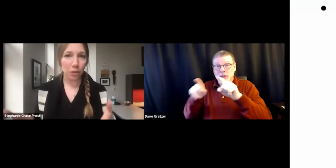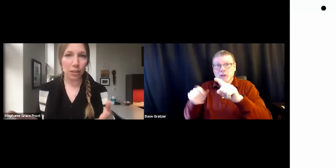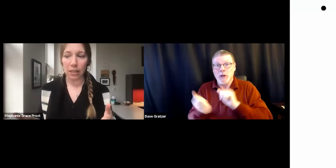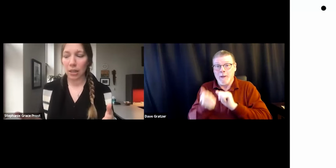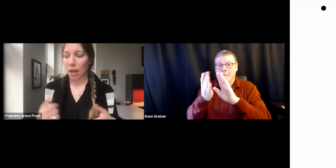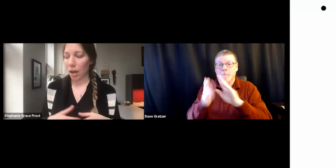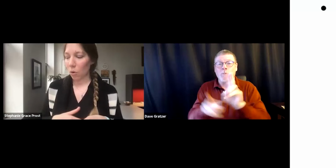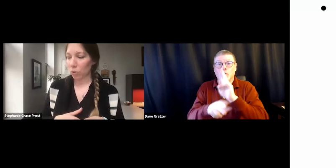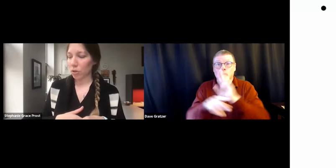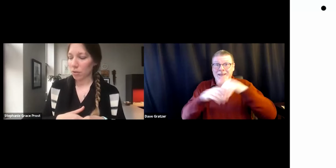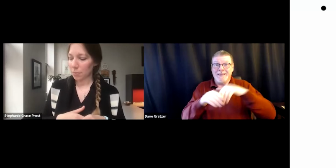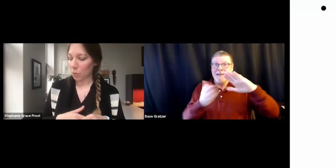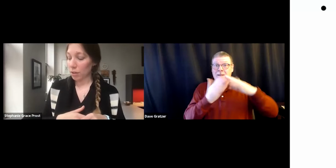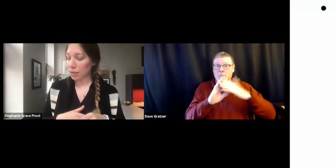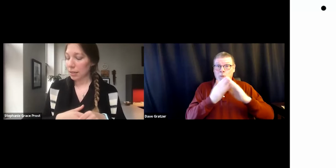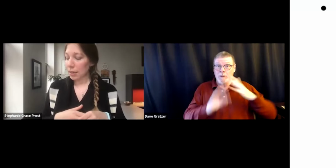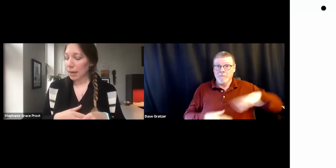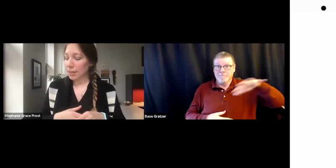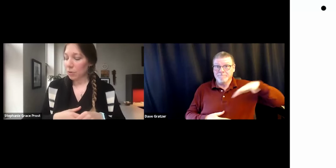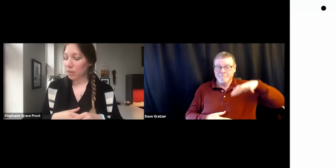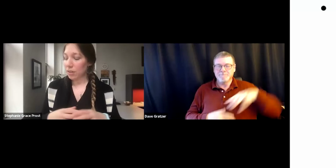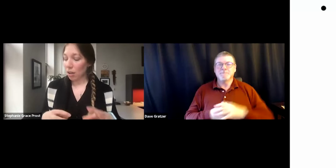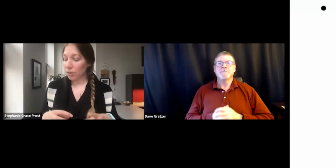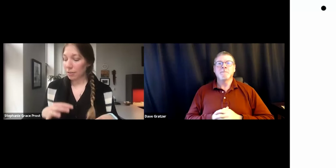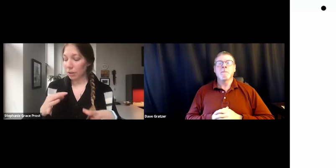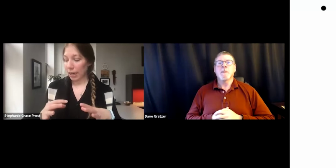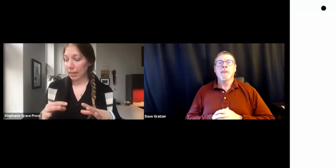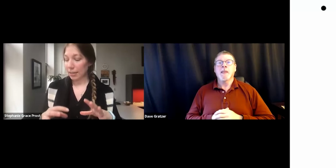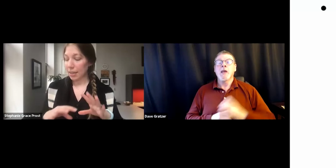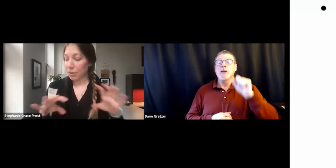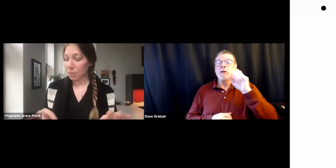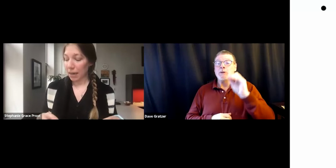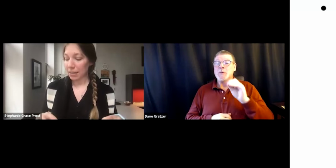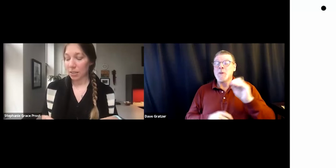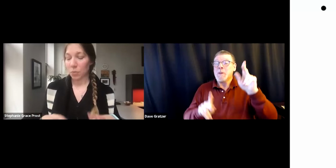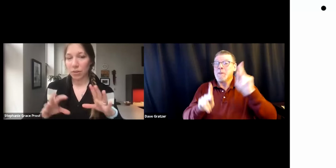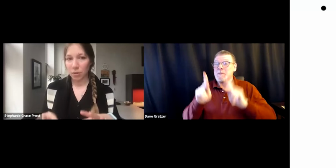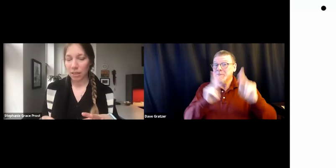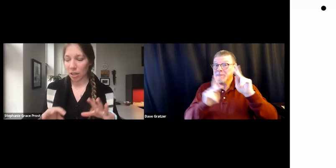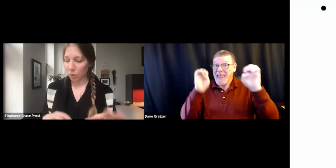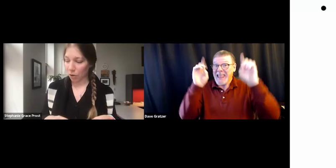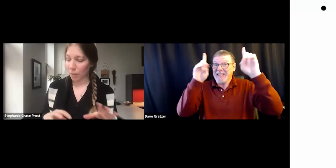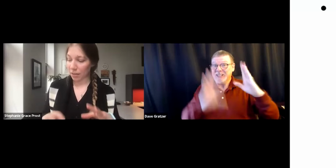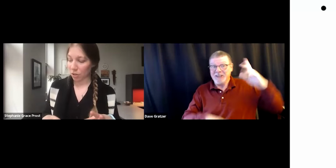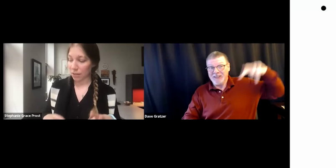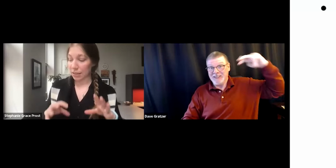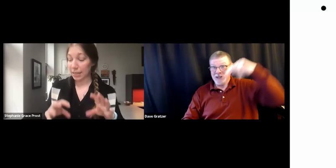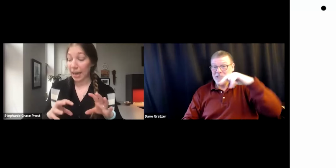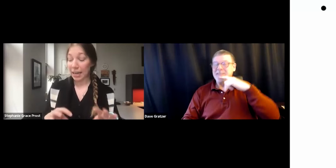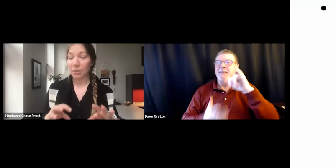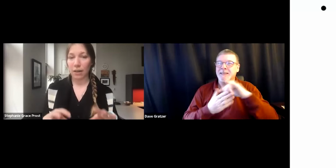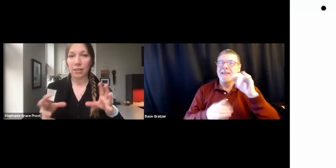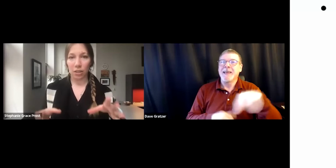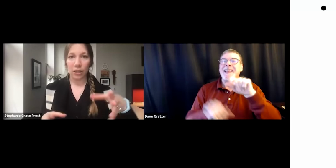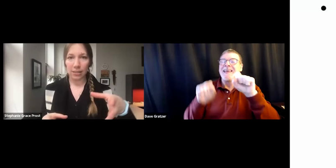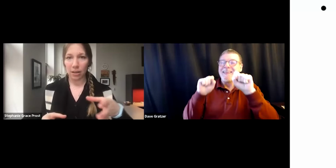in community older adult supports. And so scholars have relayed that separate spaces with associated programming and services